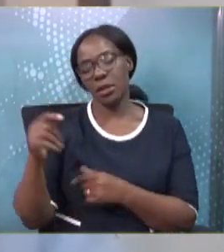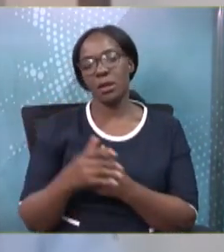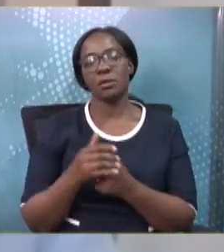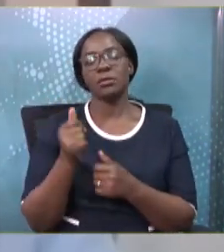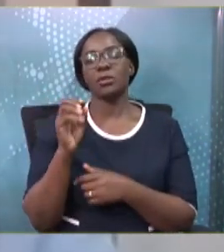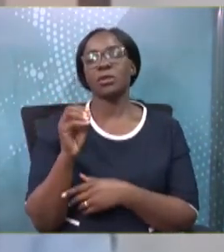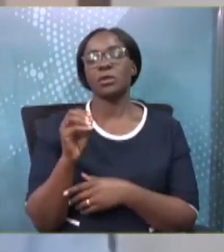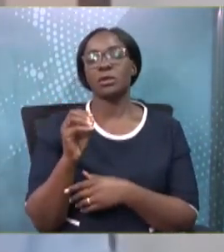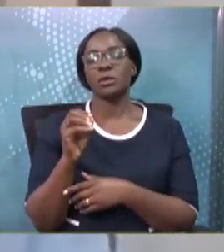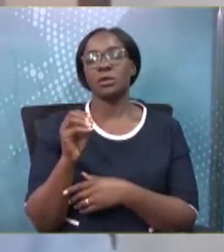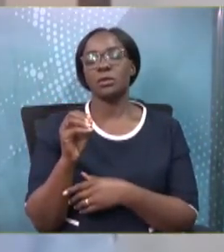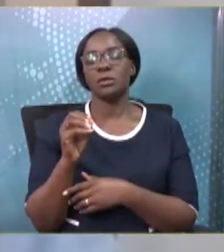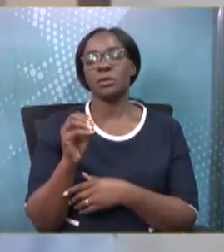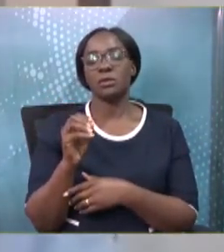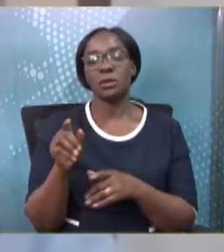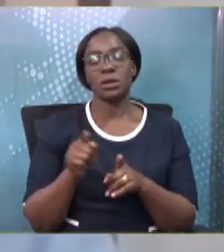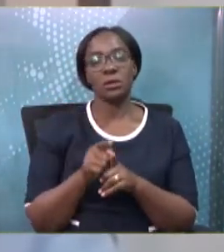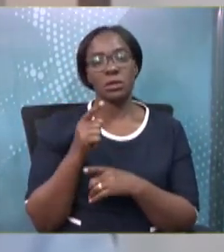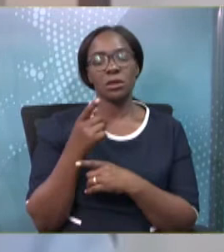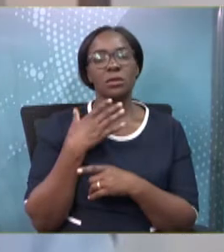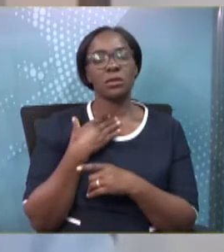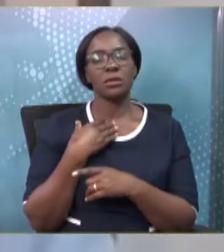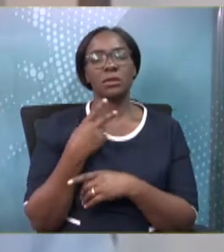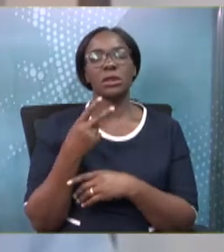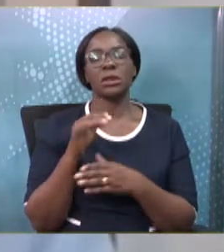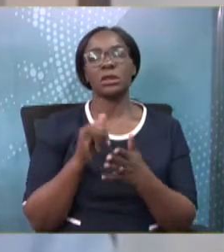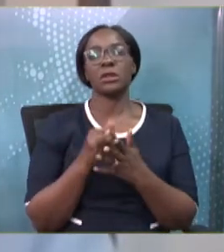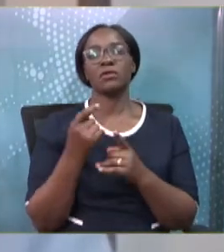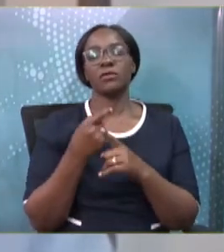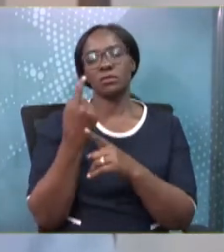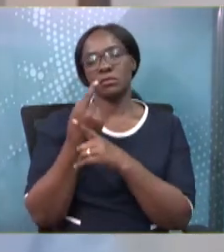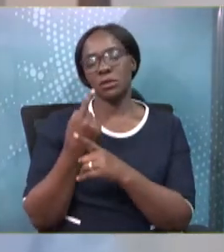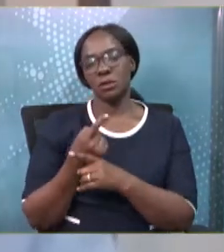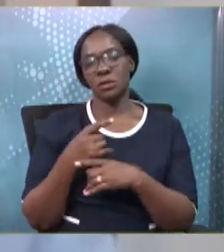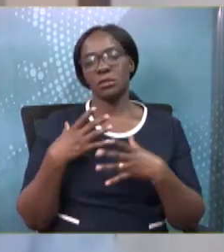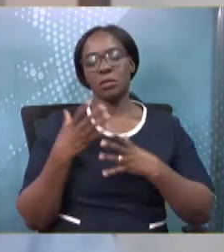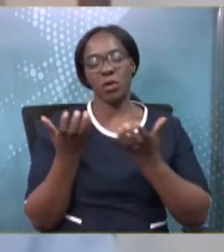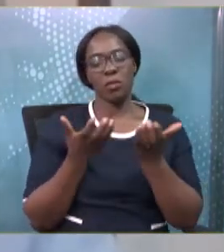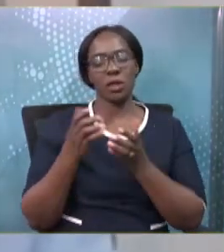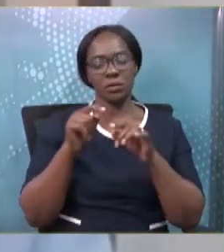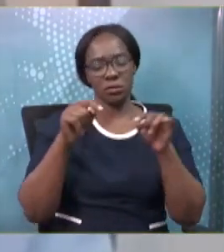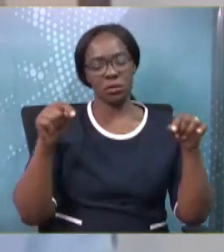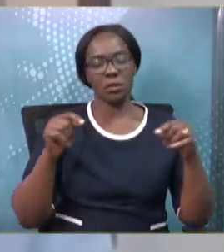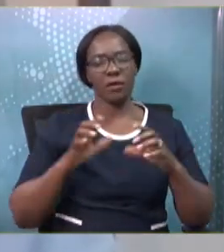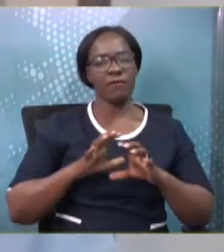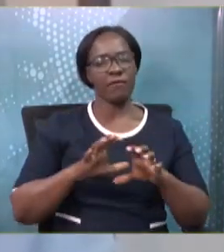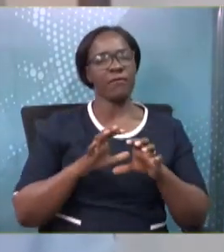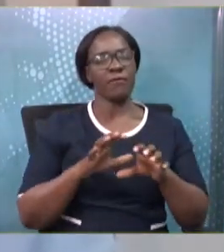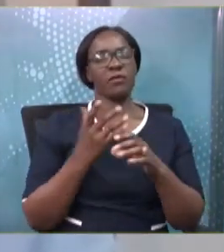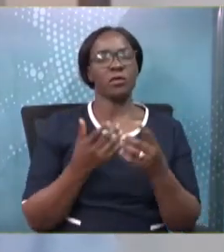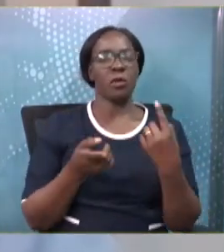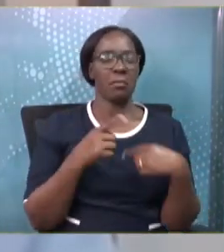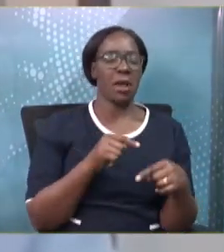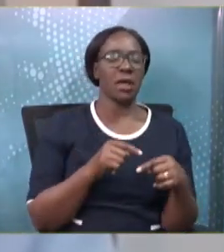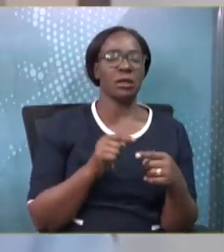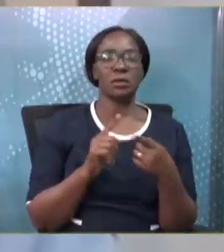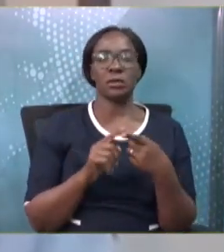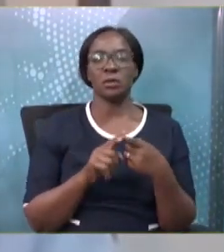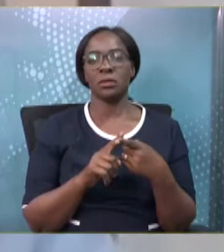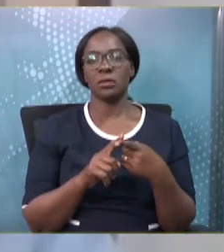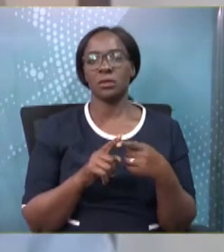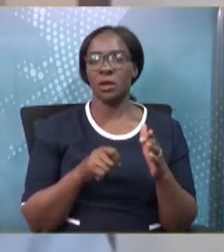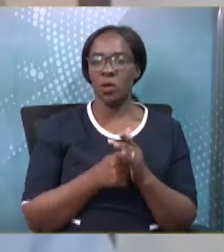Mm-hmm. So having considered the effects that we've seen from the virus, where businesses have been forced to operate within